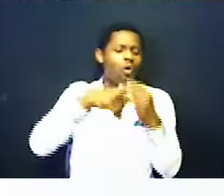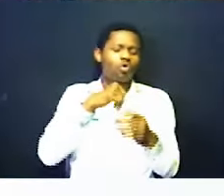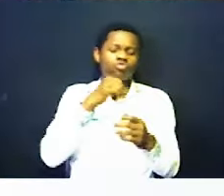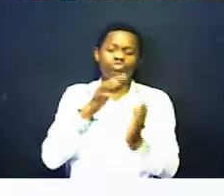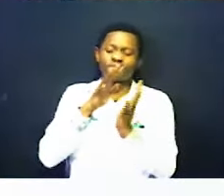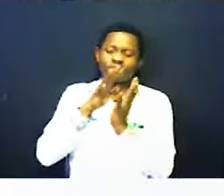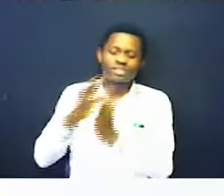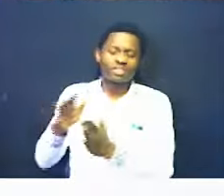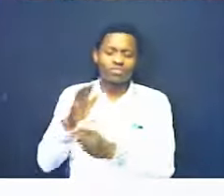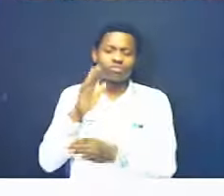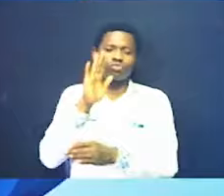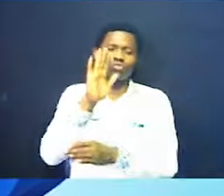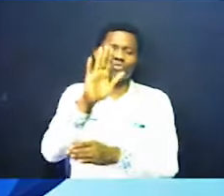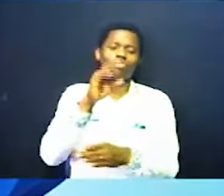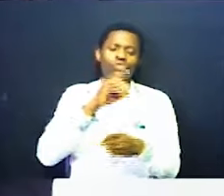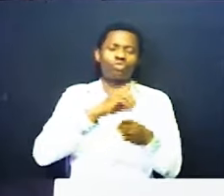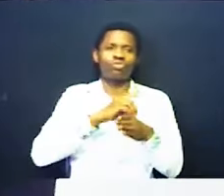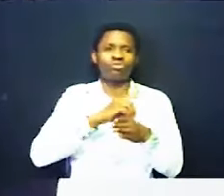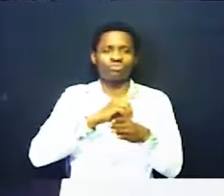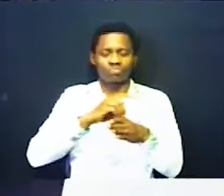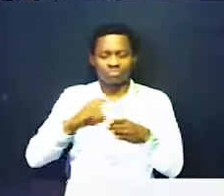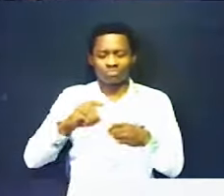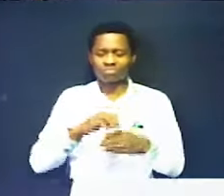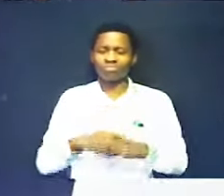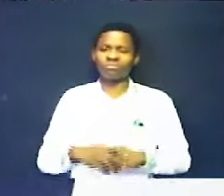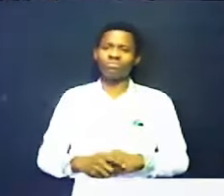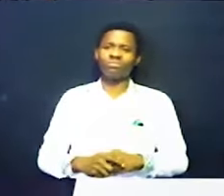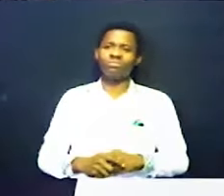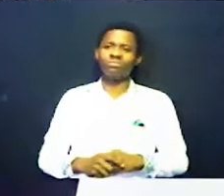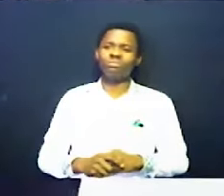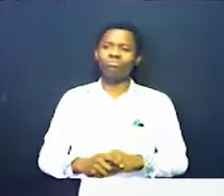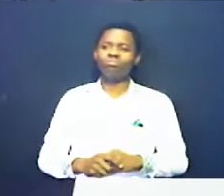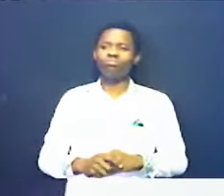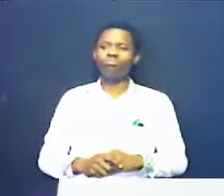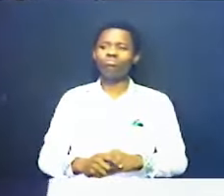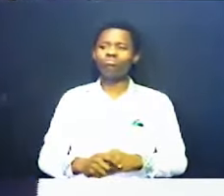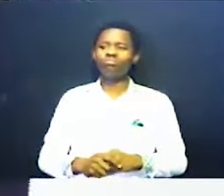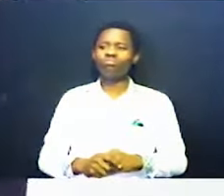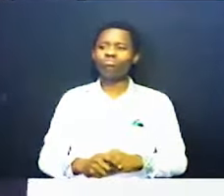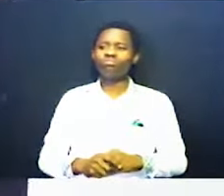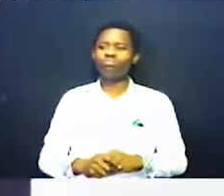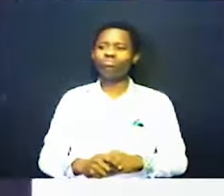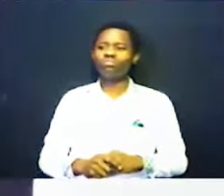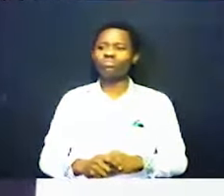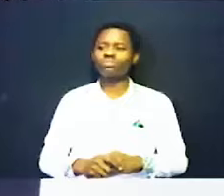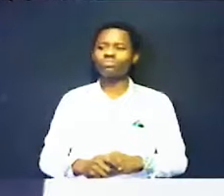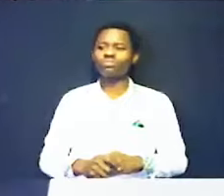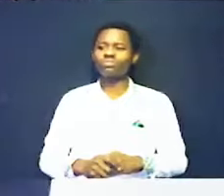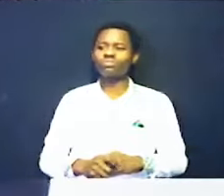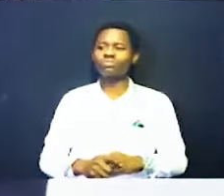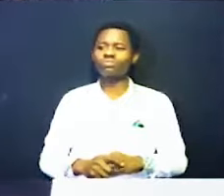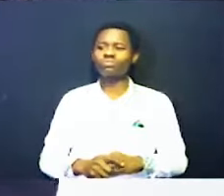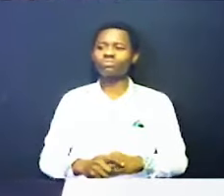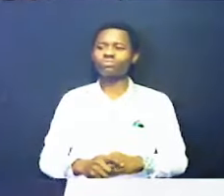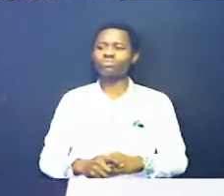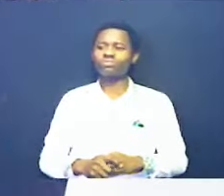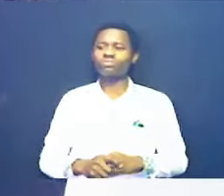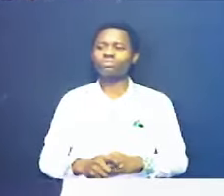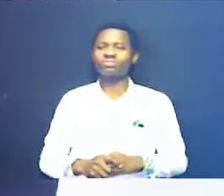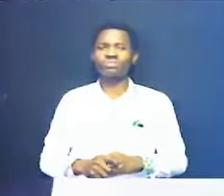no ma and you fear for entina ye na one pa untiens war. Relate well with